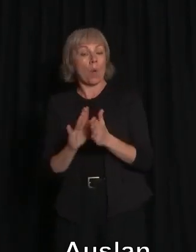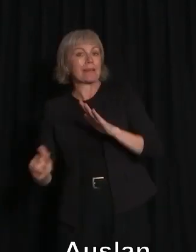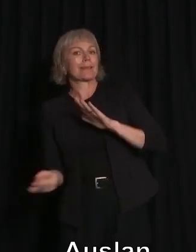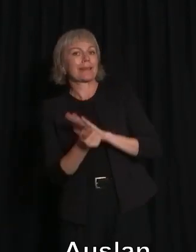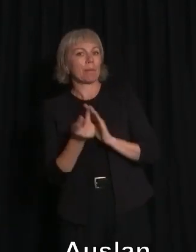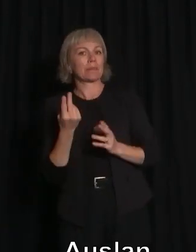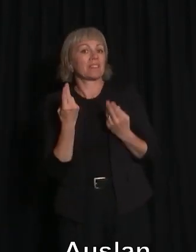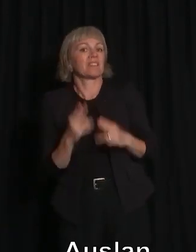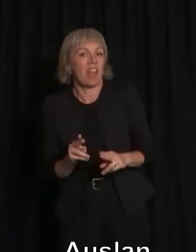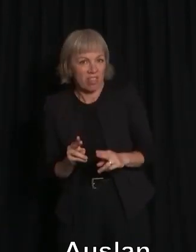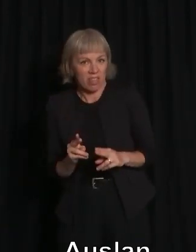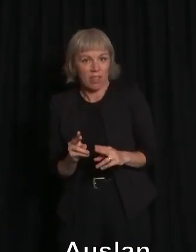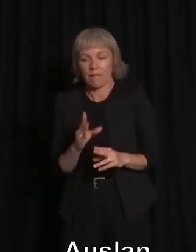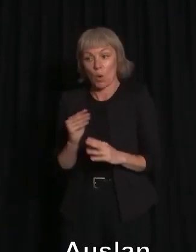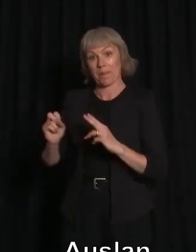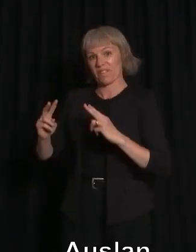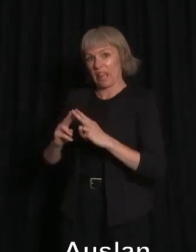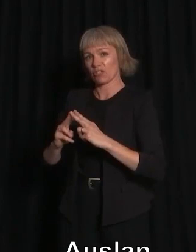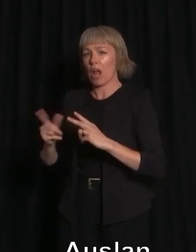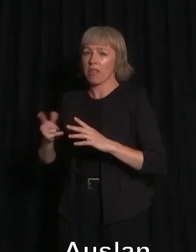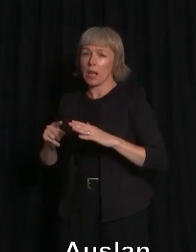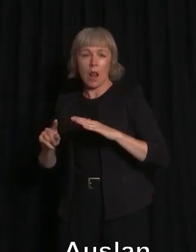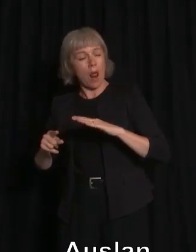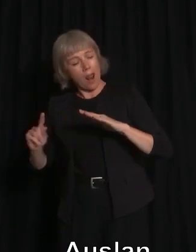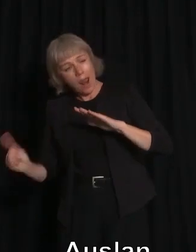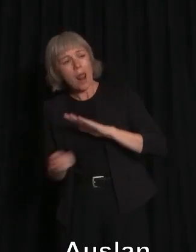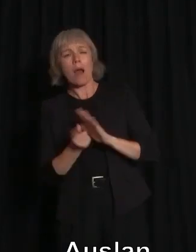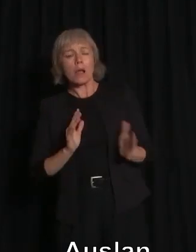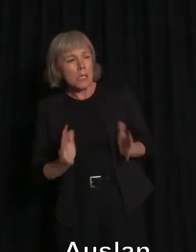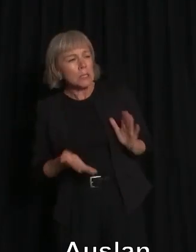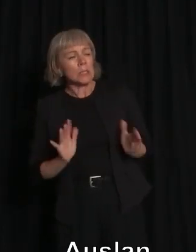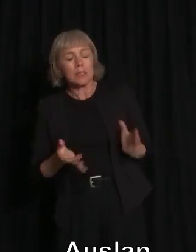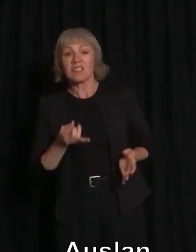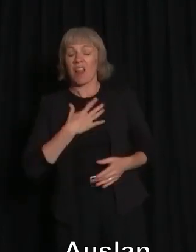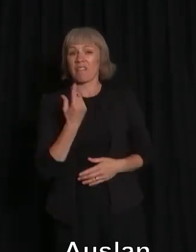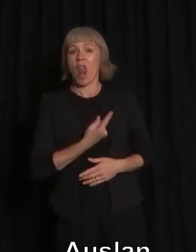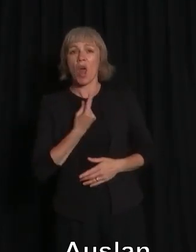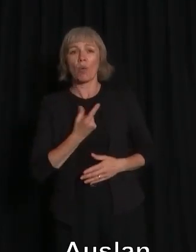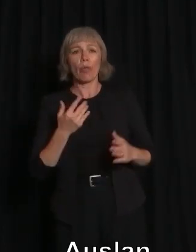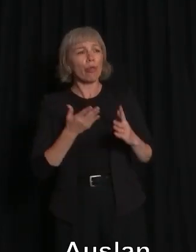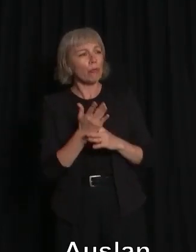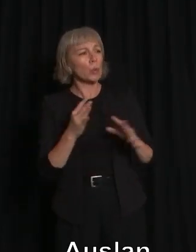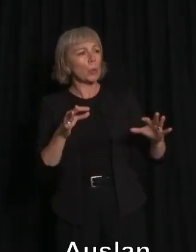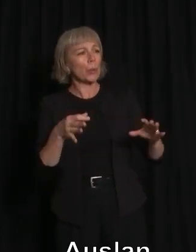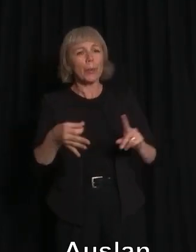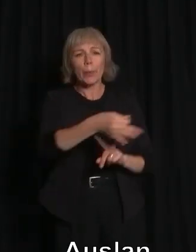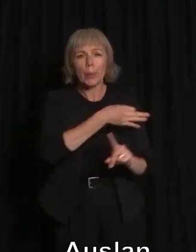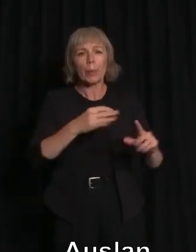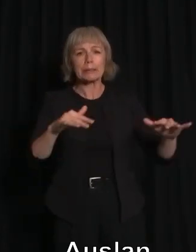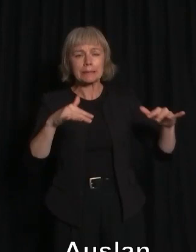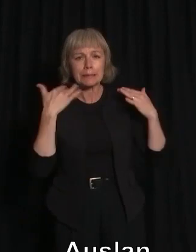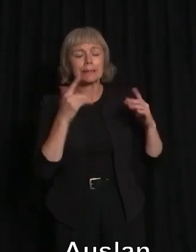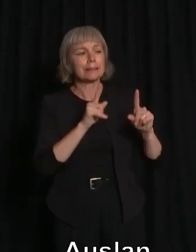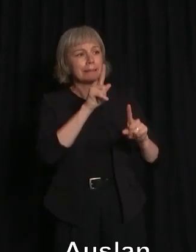his village and made his way through deserts, jungles, and cities, sometimes crossing rivers tied up to a cord so as